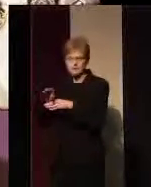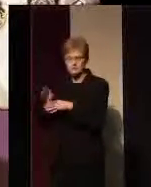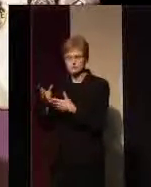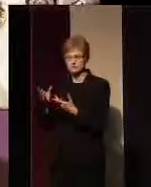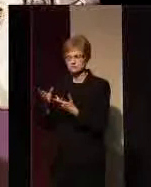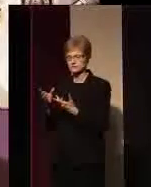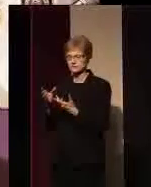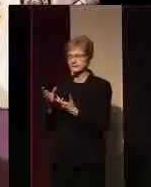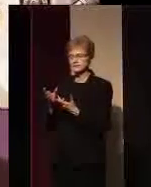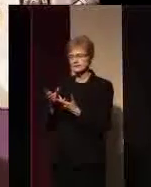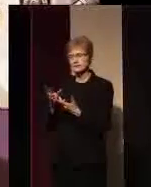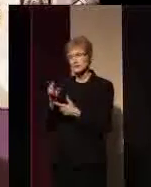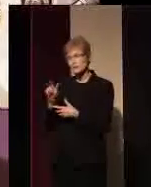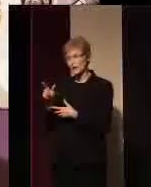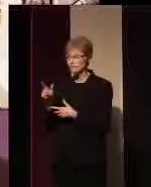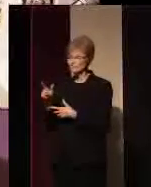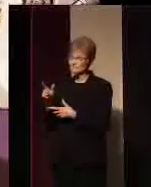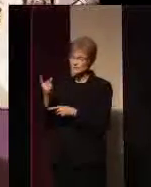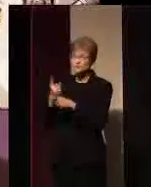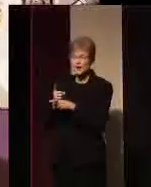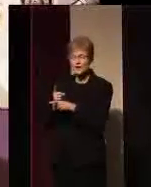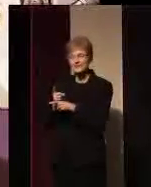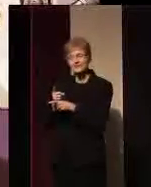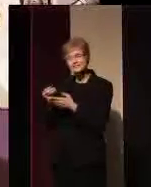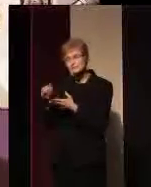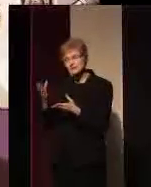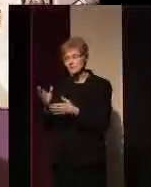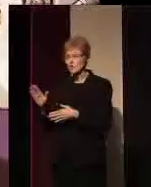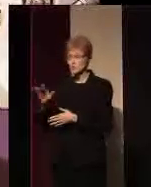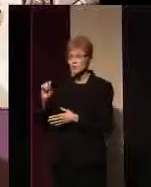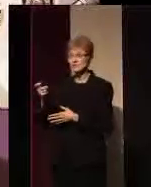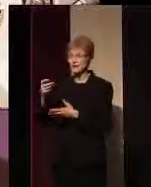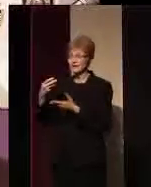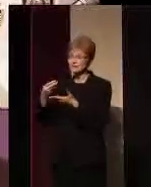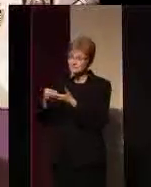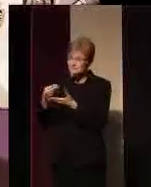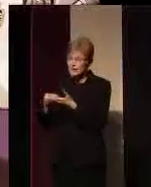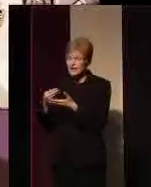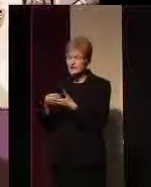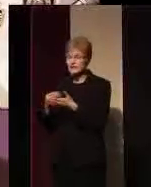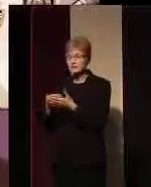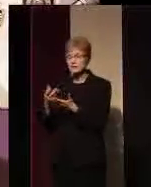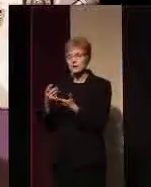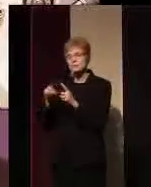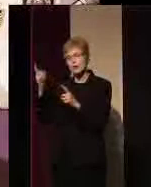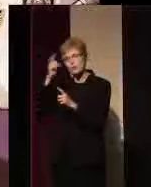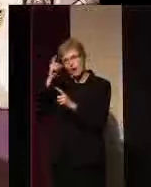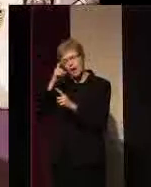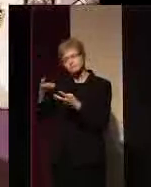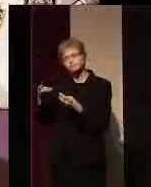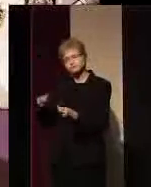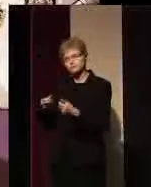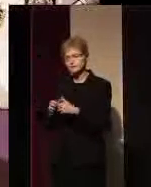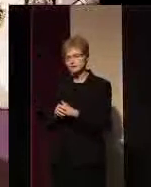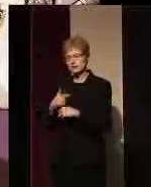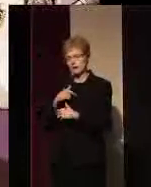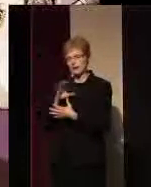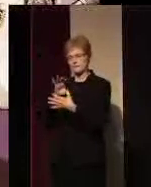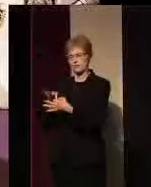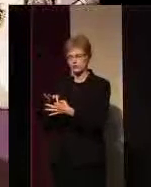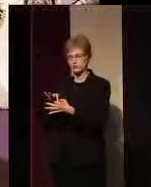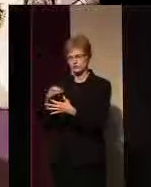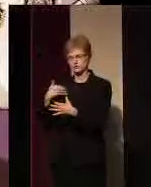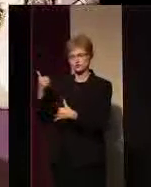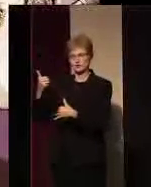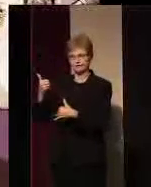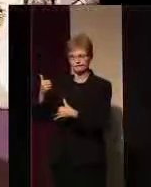said, you know, they do cost money. And these are your tax dollars, and I think it's a very wise use. I am a member of a chief's organization here in St.